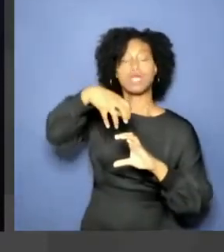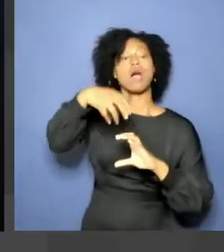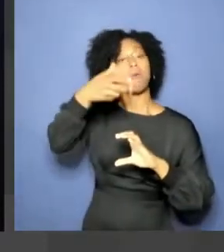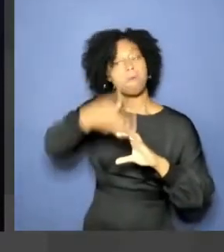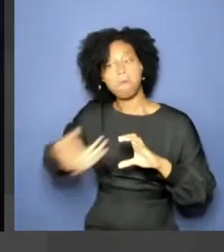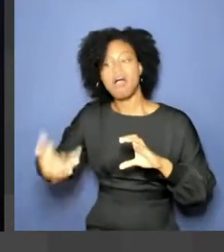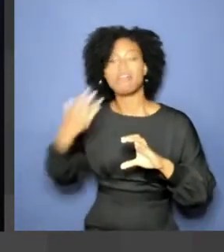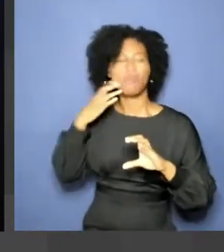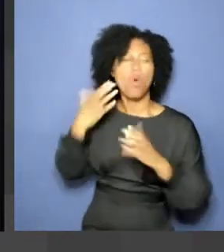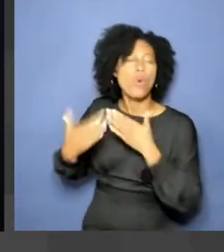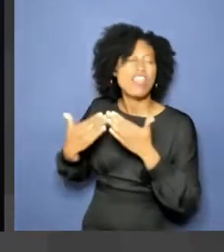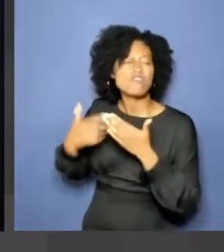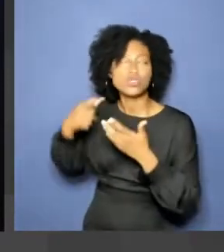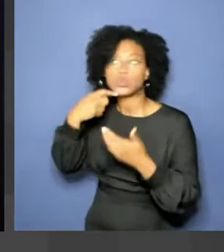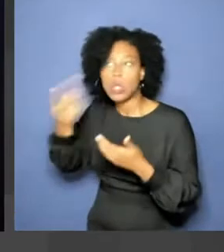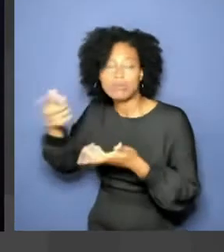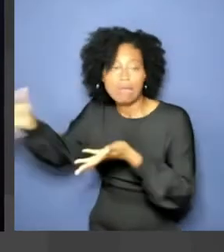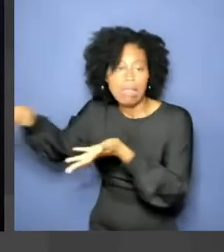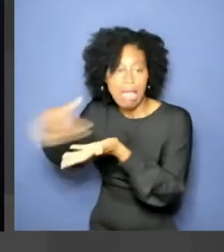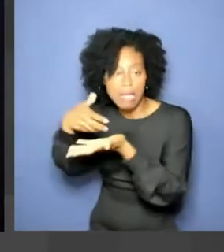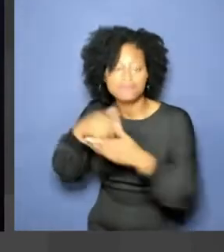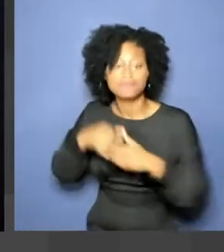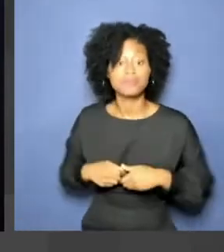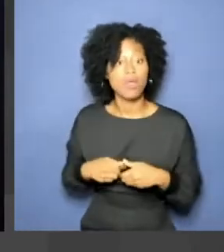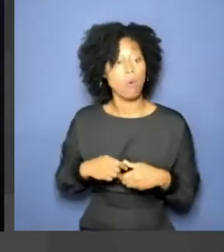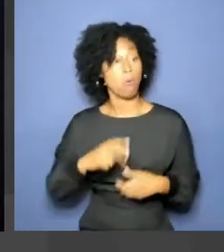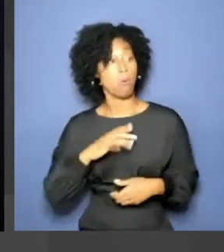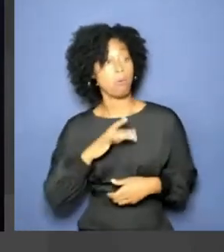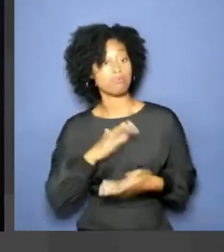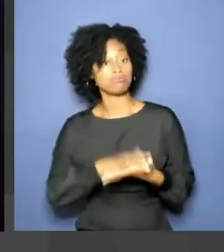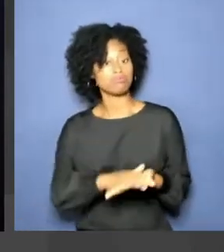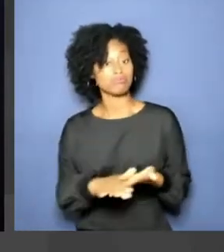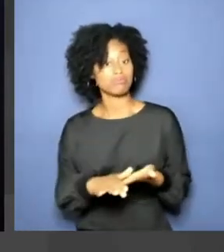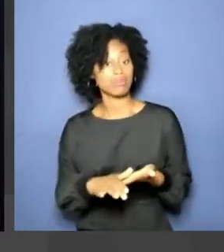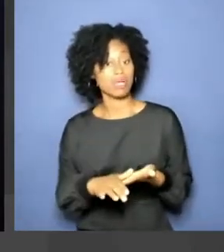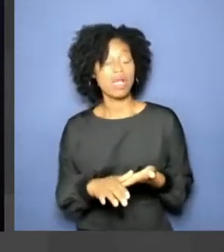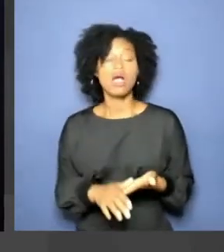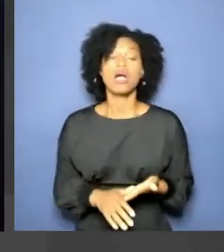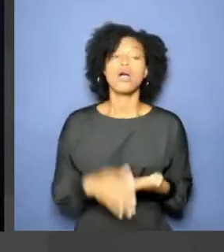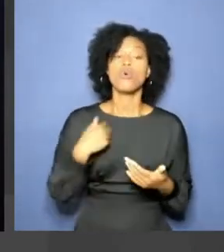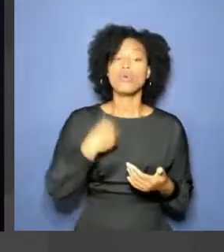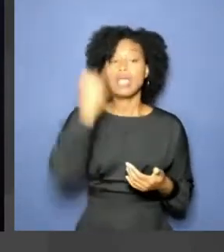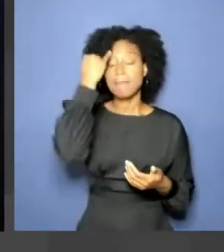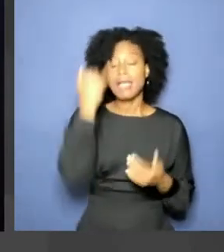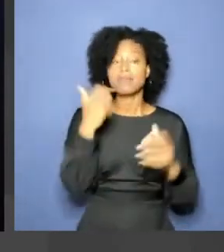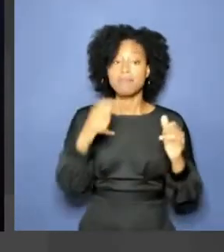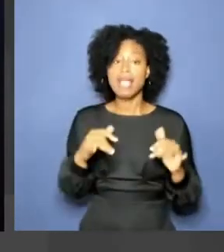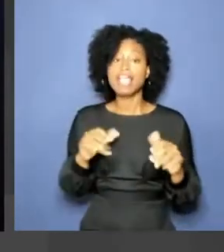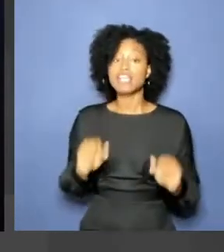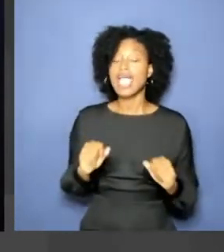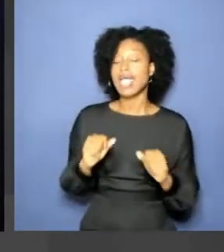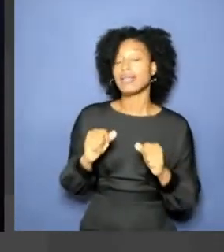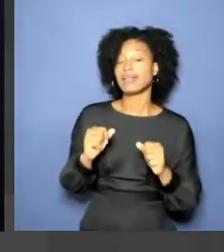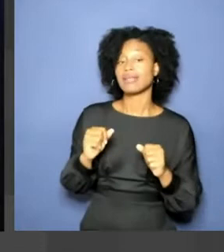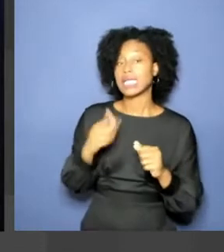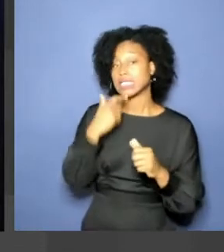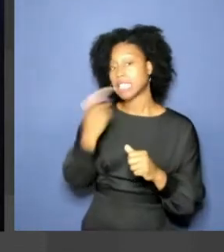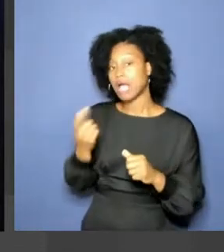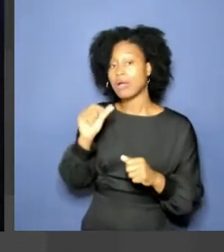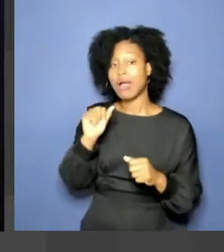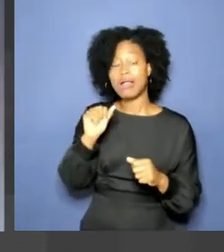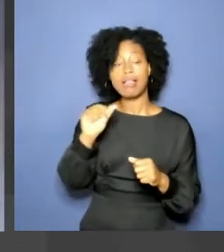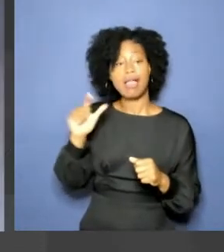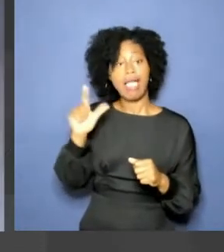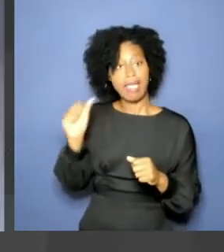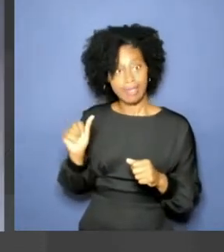and we imagine that players can maybe use this to make the LA help you with, I don't know,